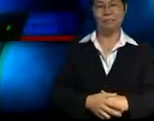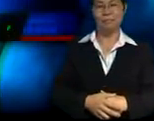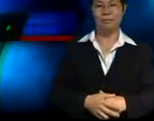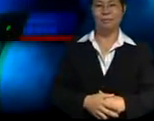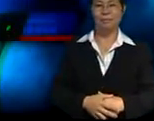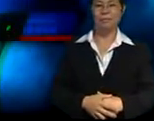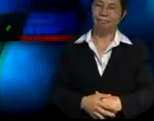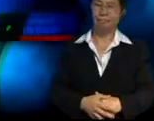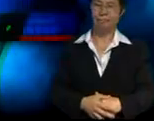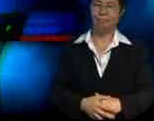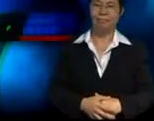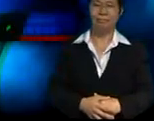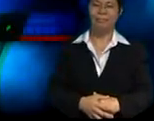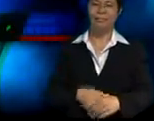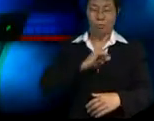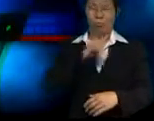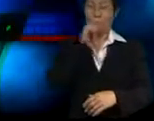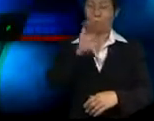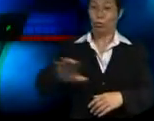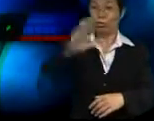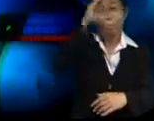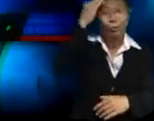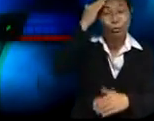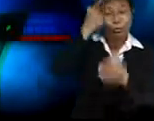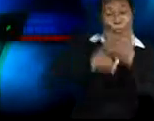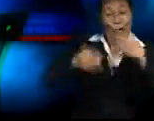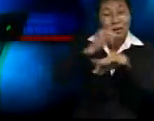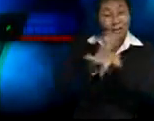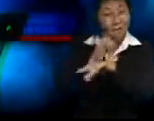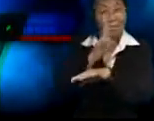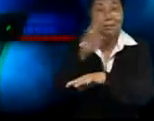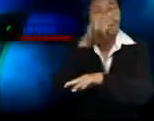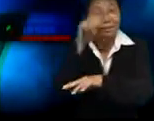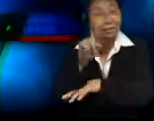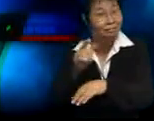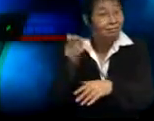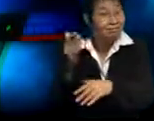Delicious. I'm sure you know what insects are.